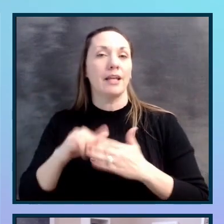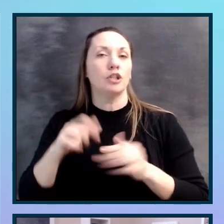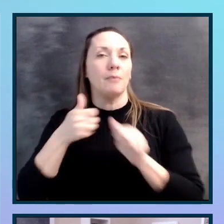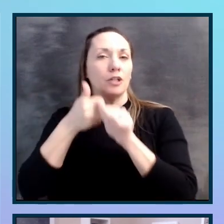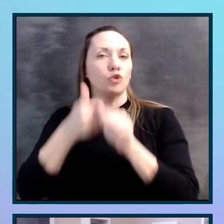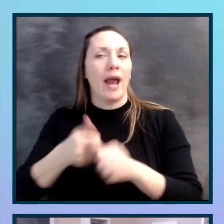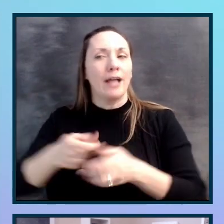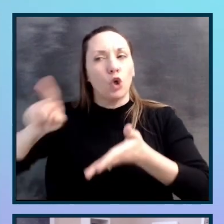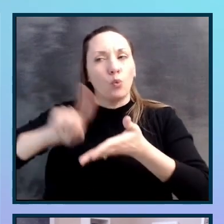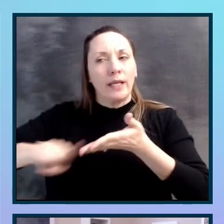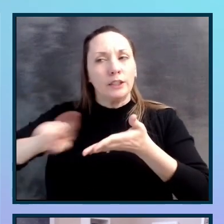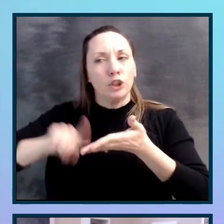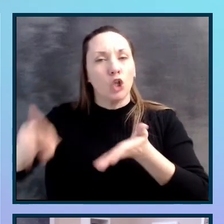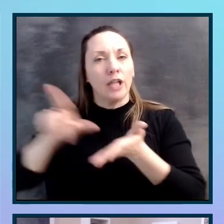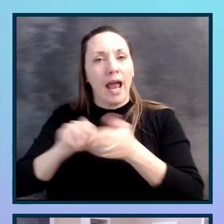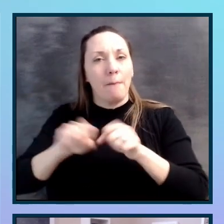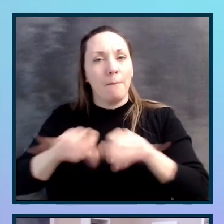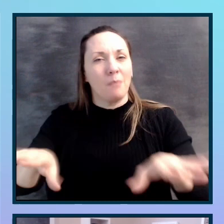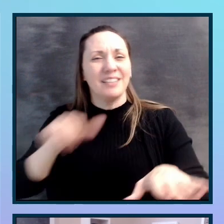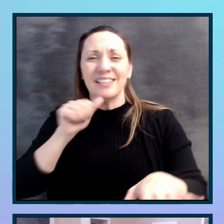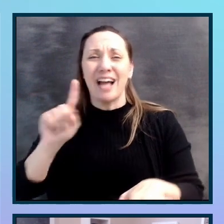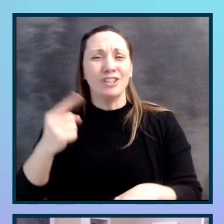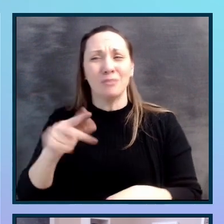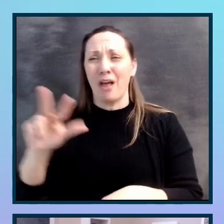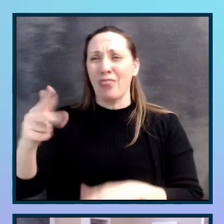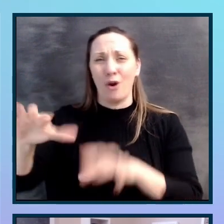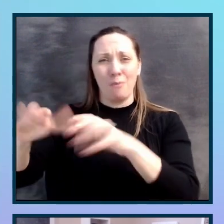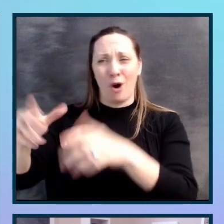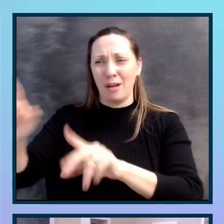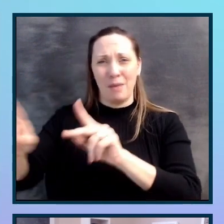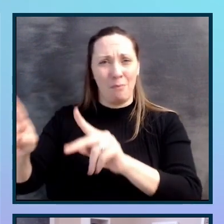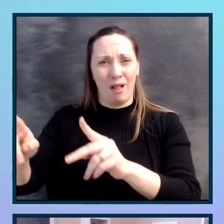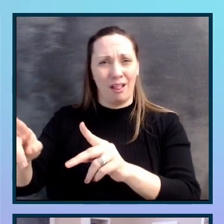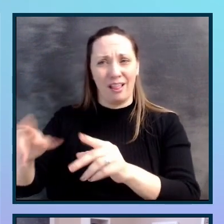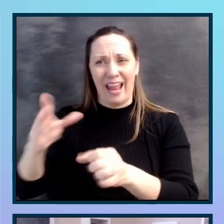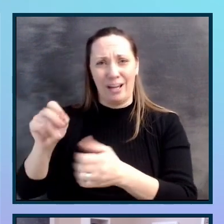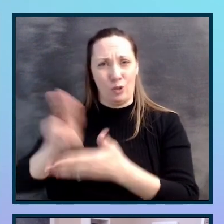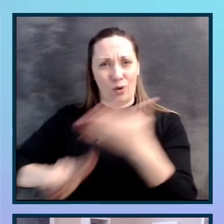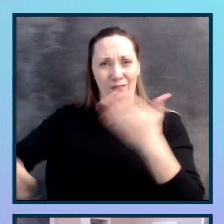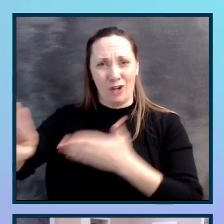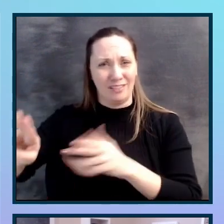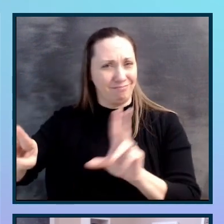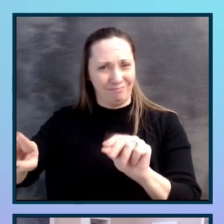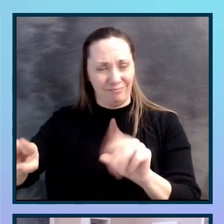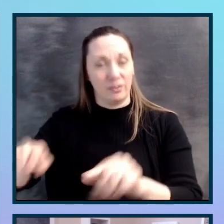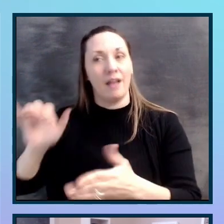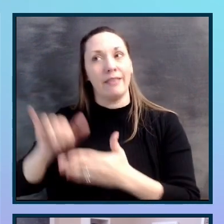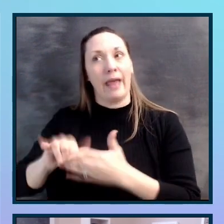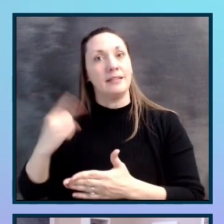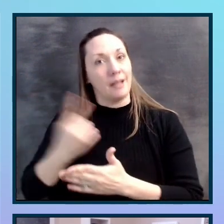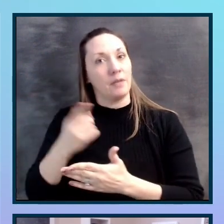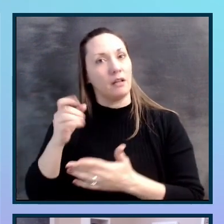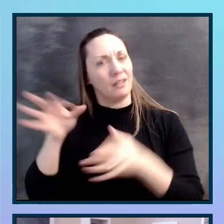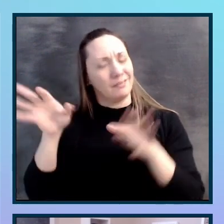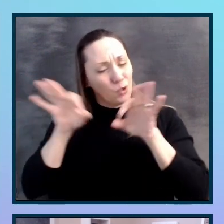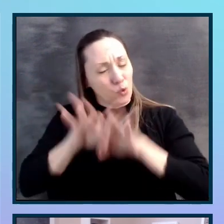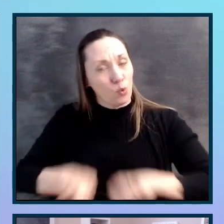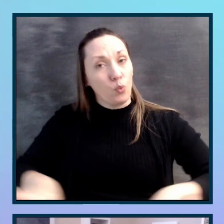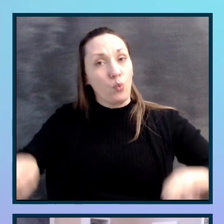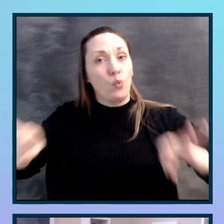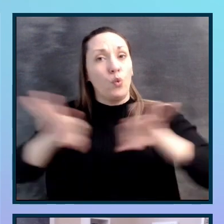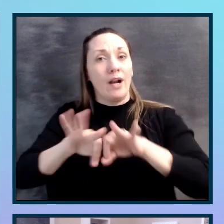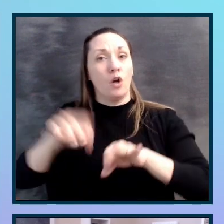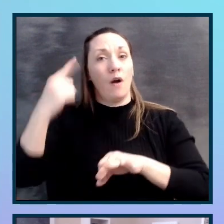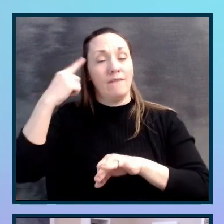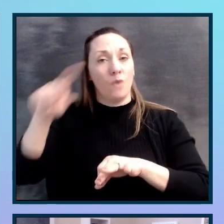published, not just by third-party think tanks and by universities. This is something that it is critical